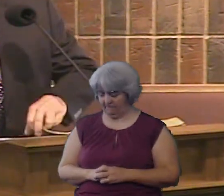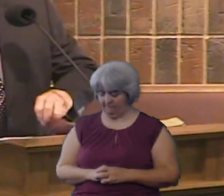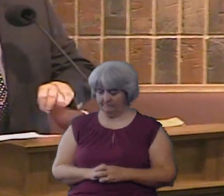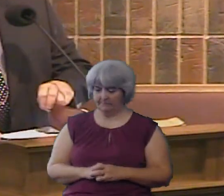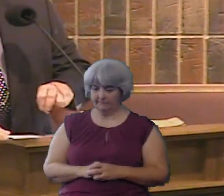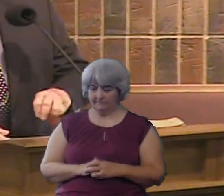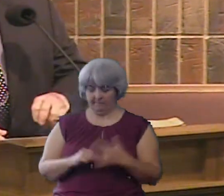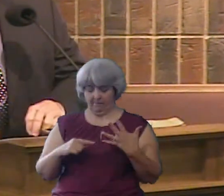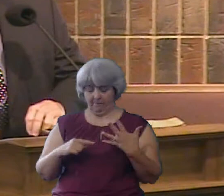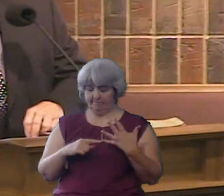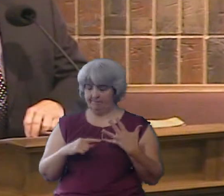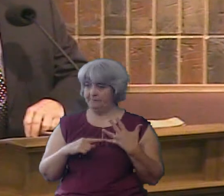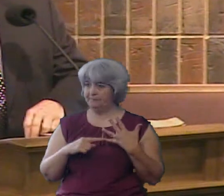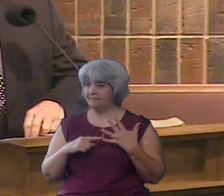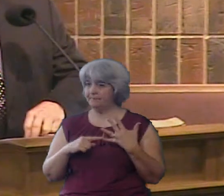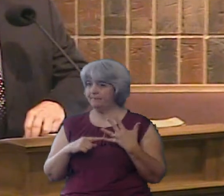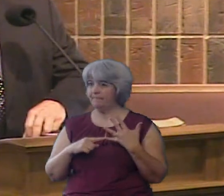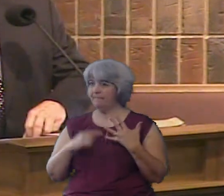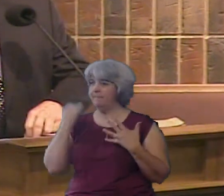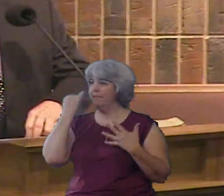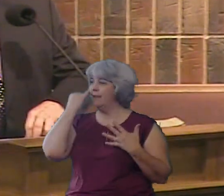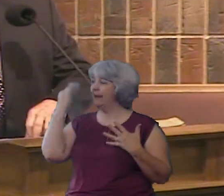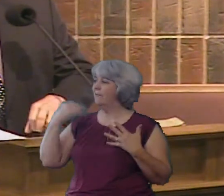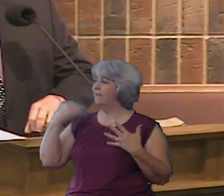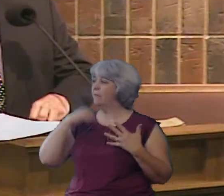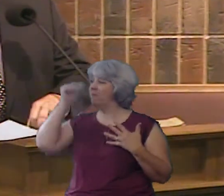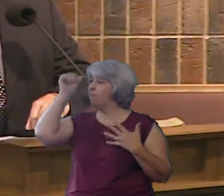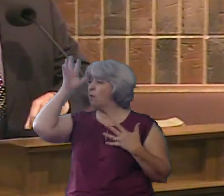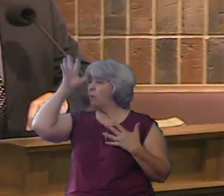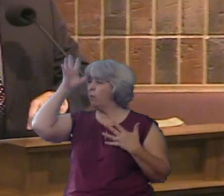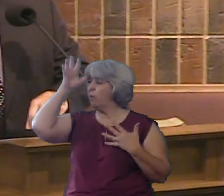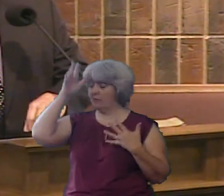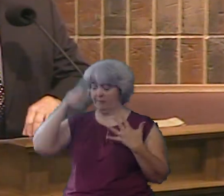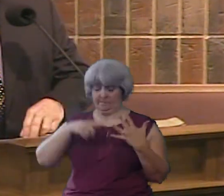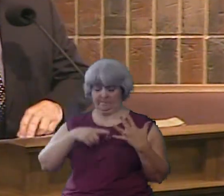Number five, if I were a father, I'd want my children